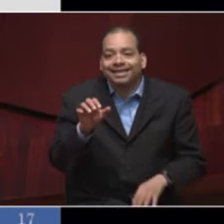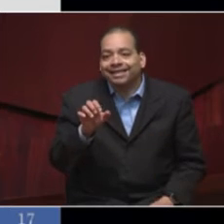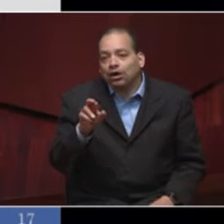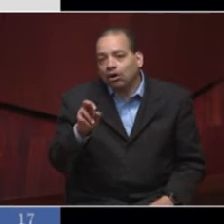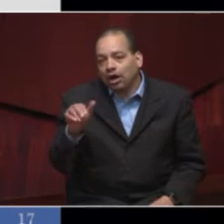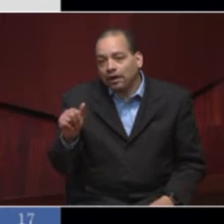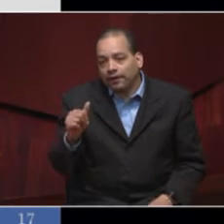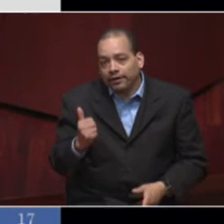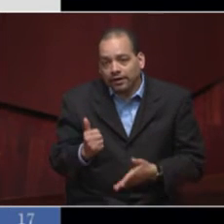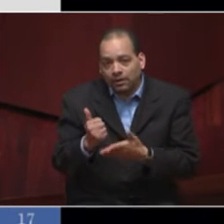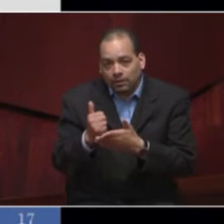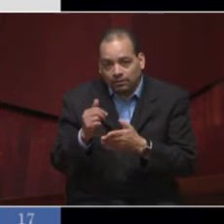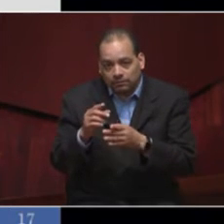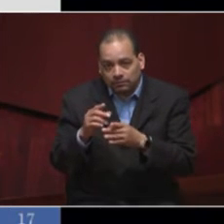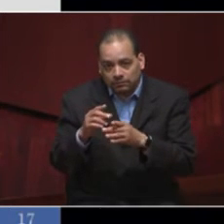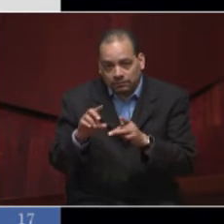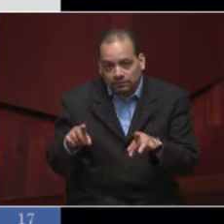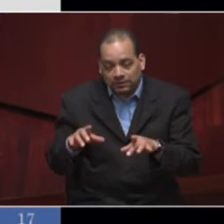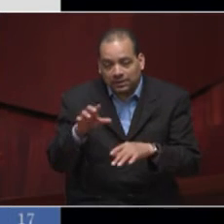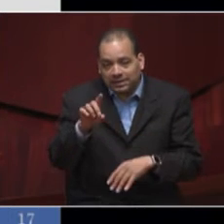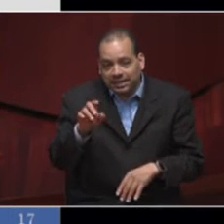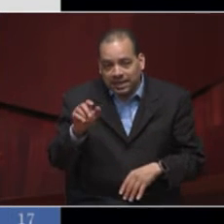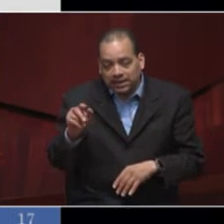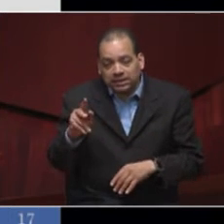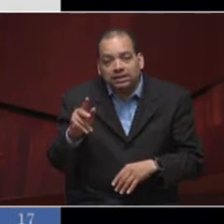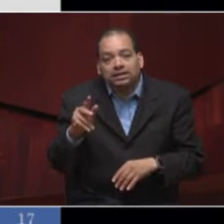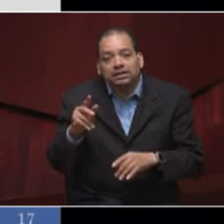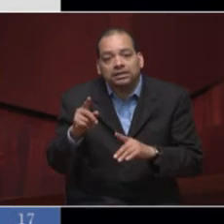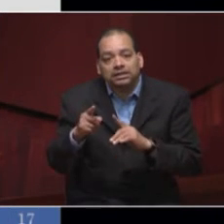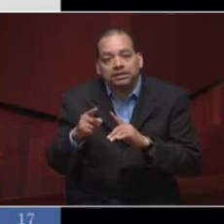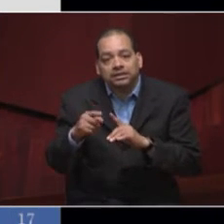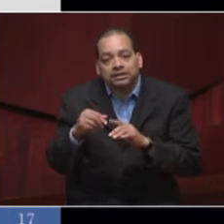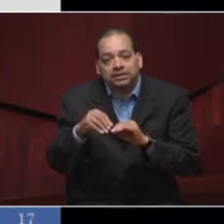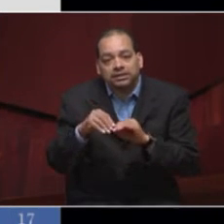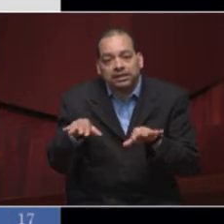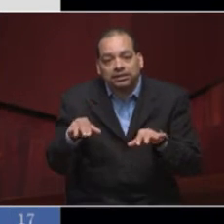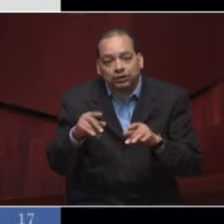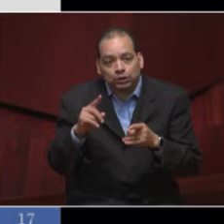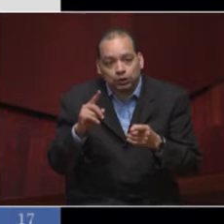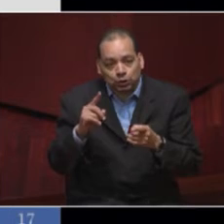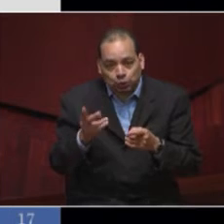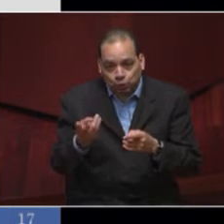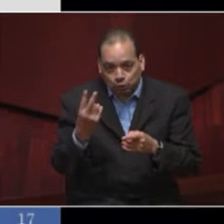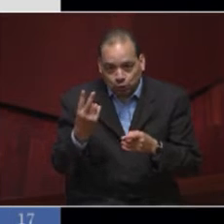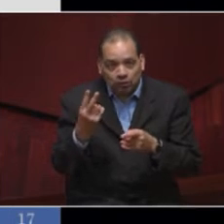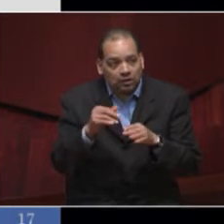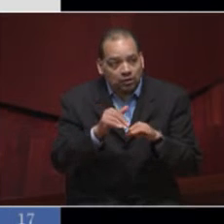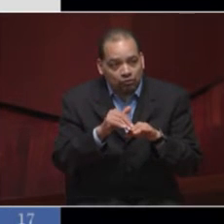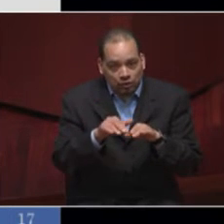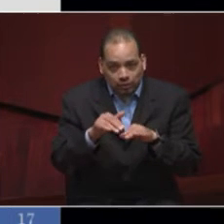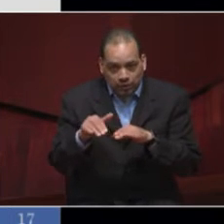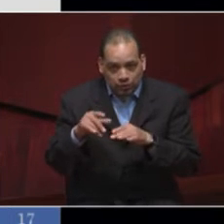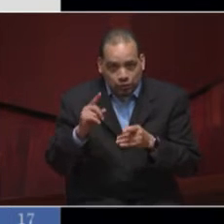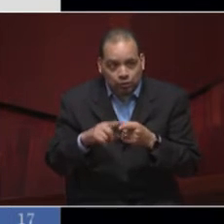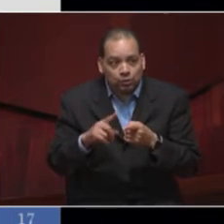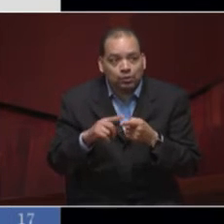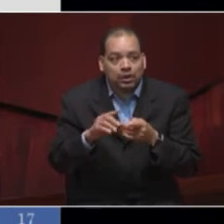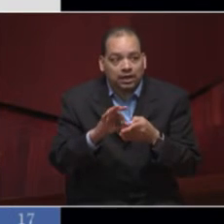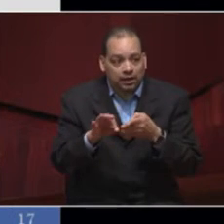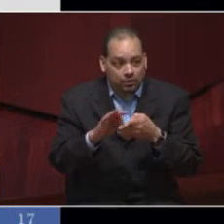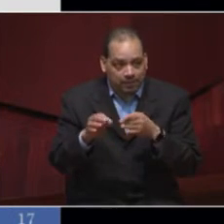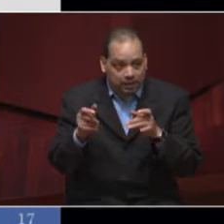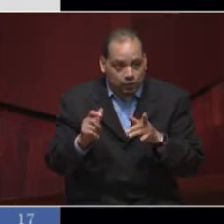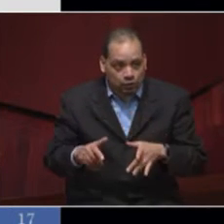desk sends 2 requests to the agency account managers, the initial one and a